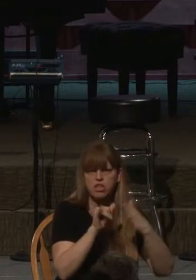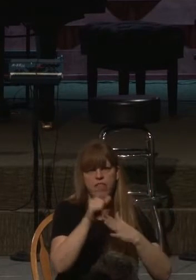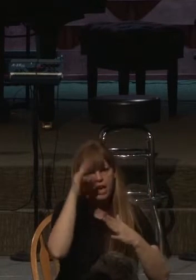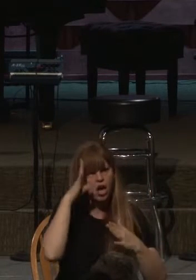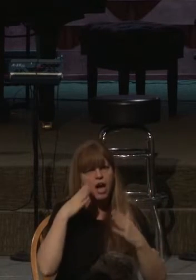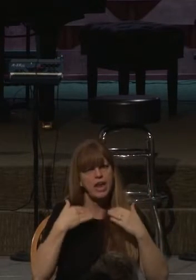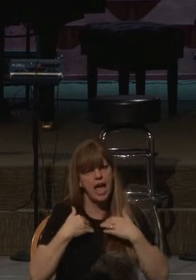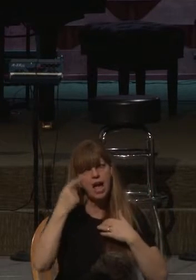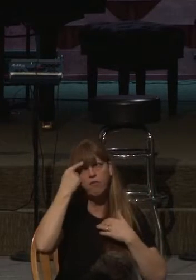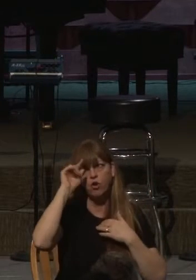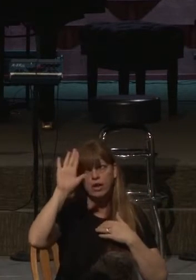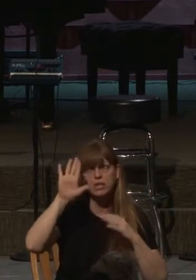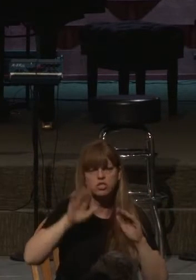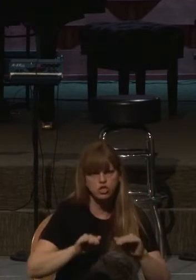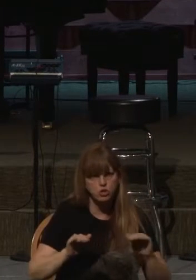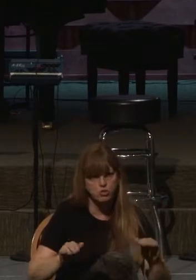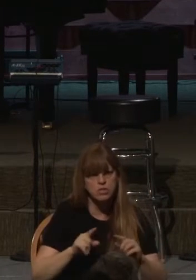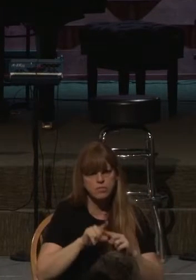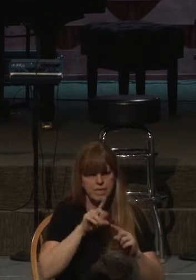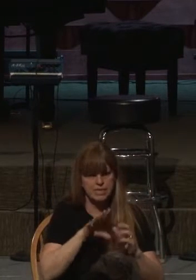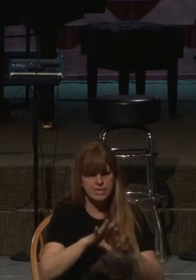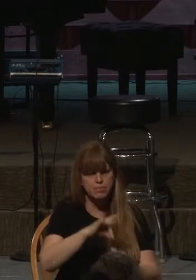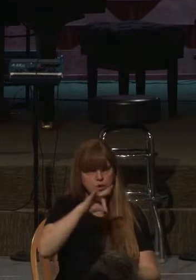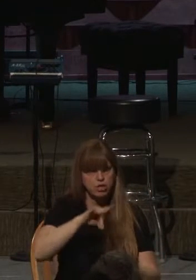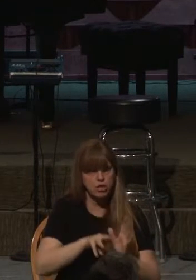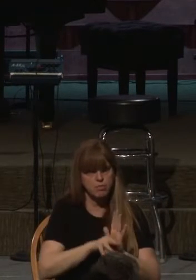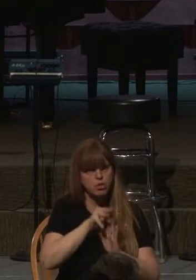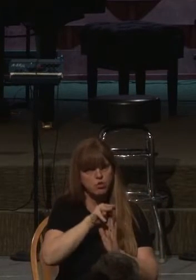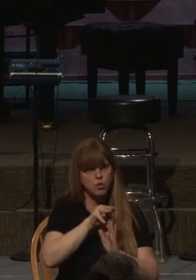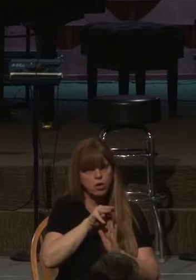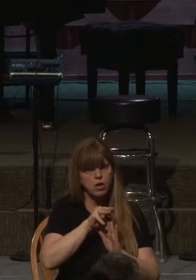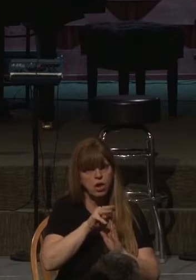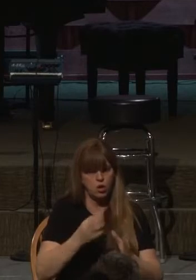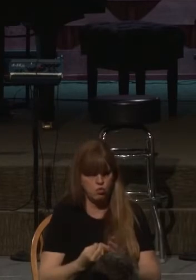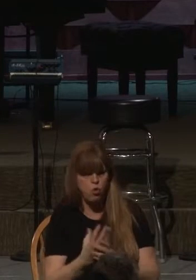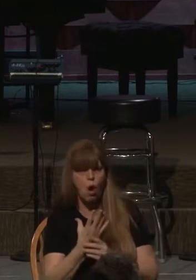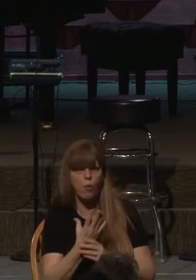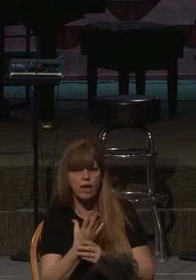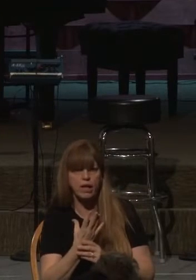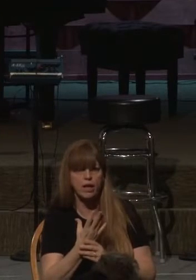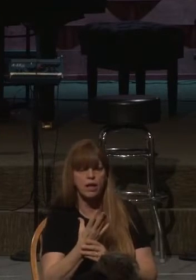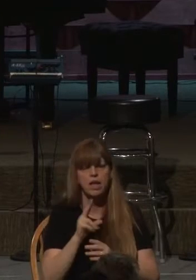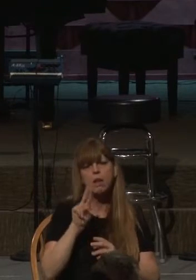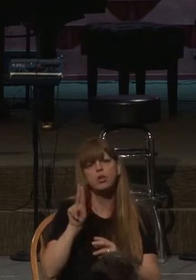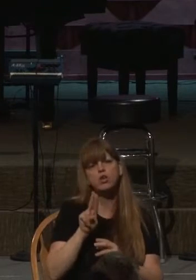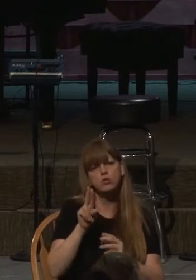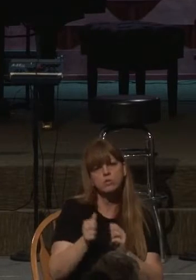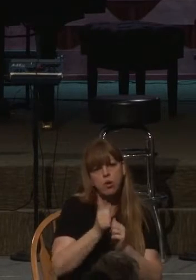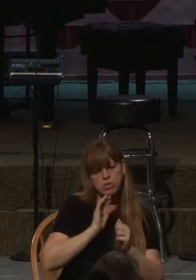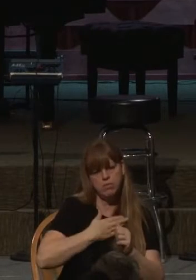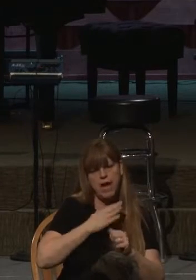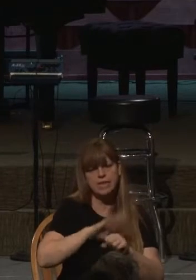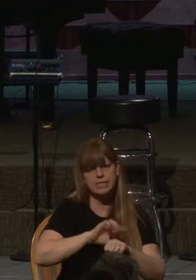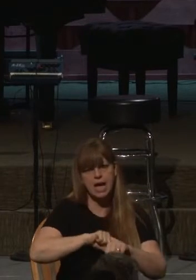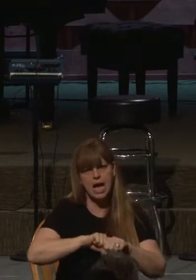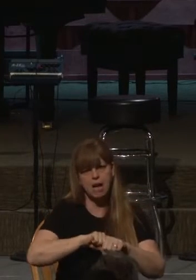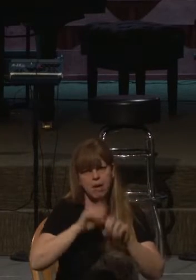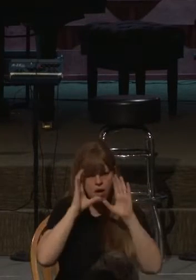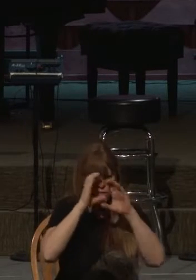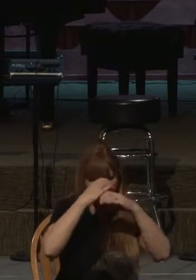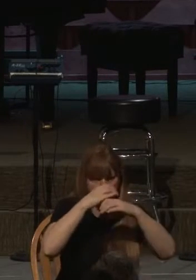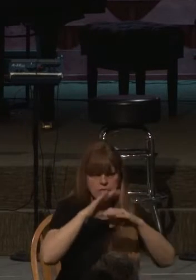his children to be spiritually healthy and growing. And I'm going to spend the better part of my time focusing on that